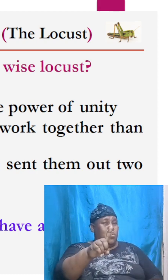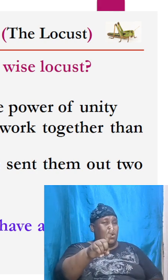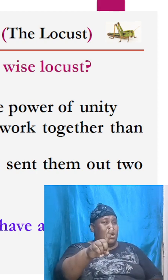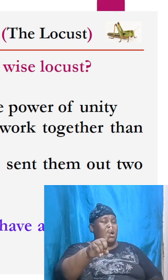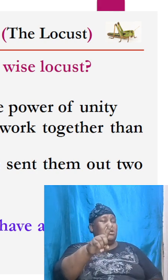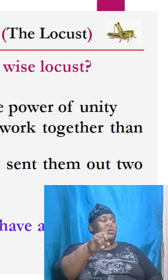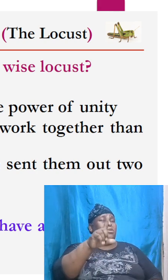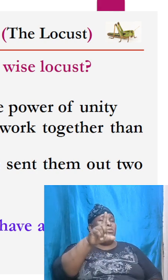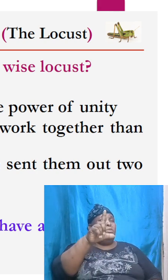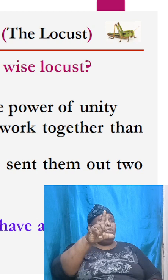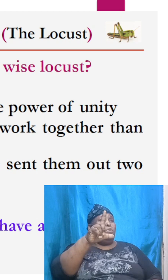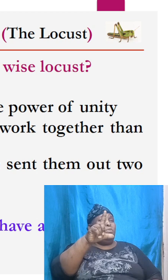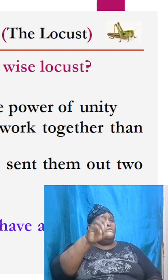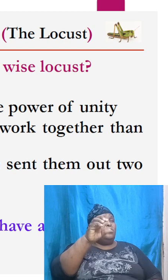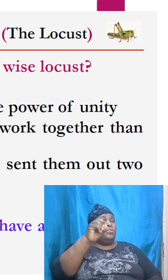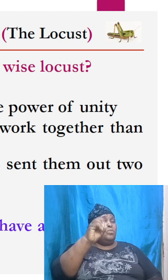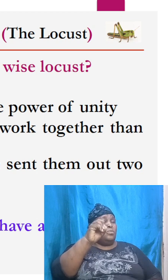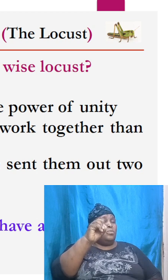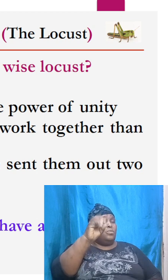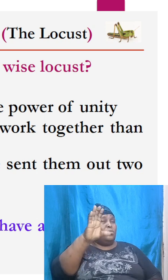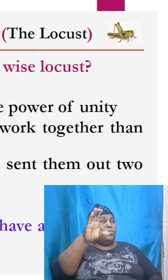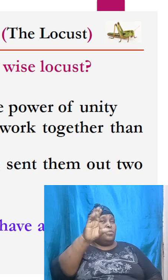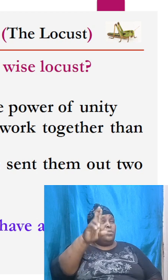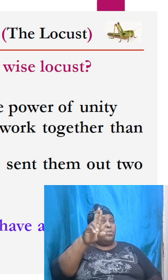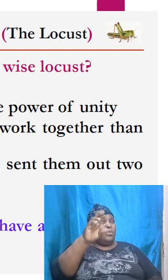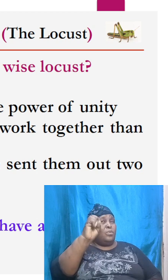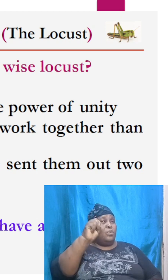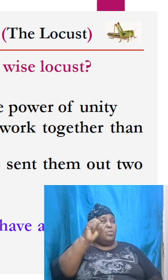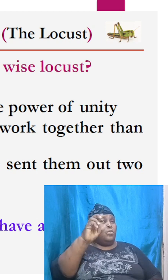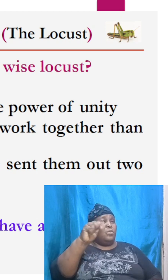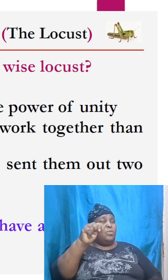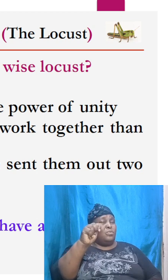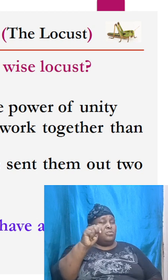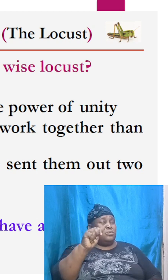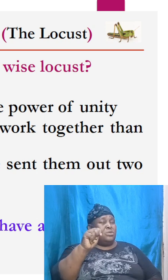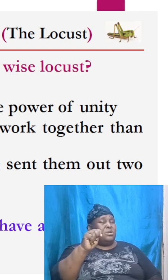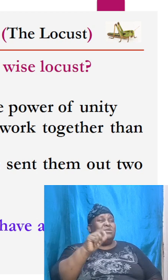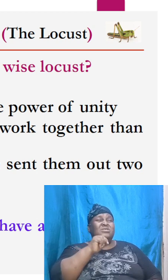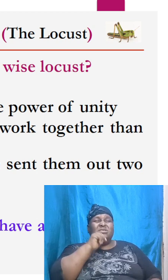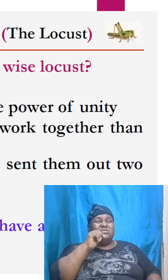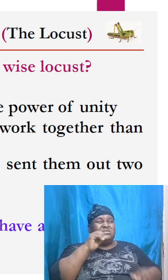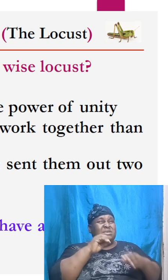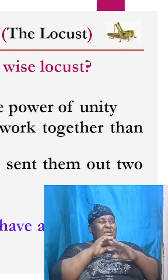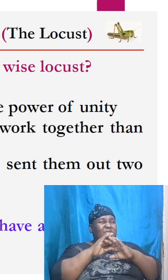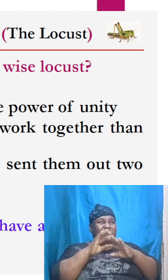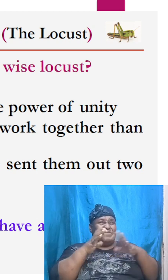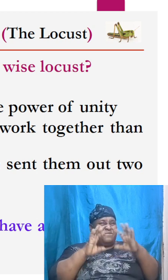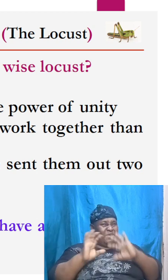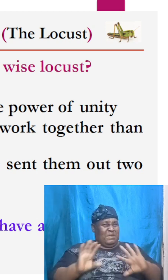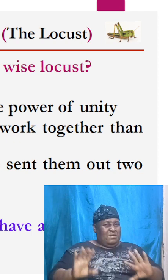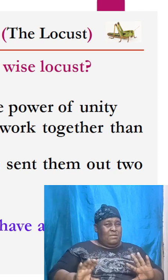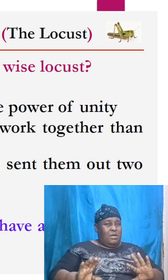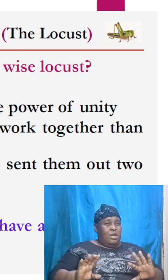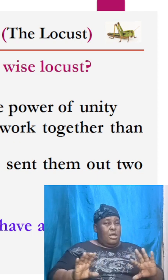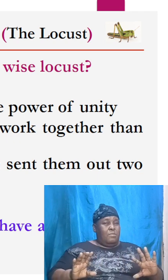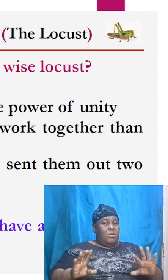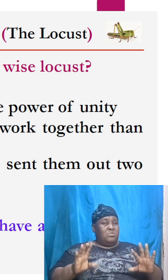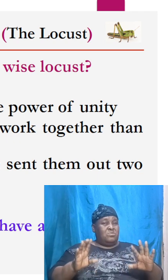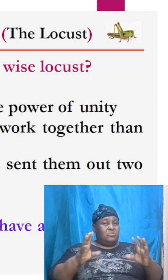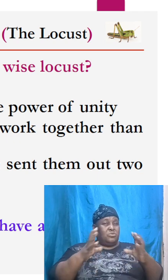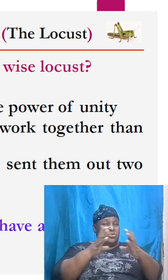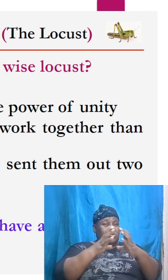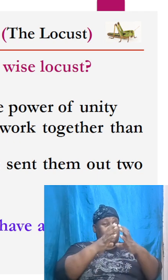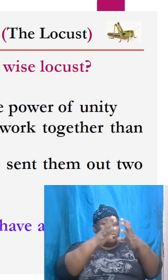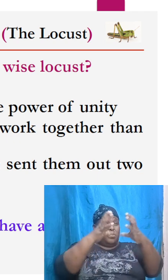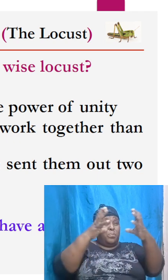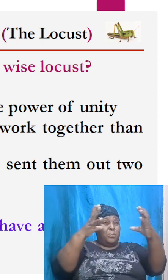locusts is not scary, but a swarm of locusts can devastate a particular